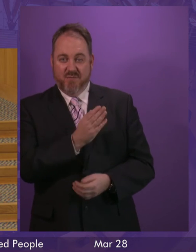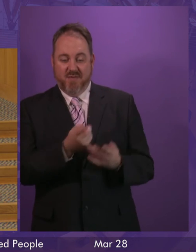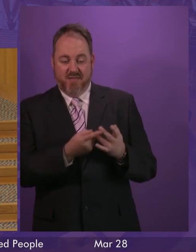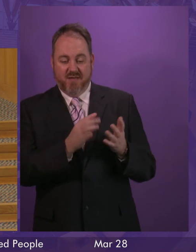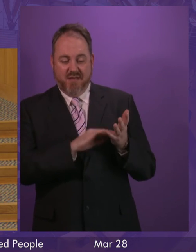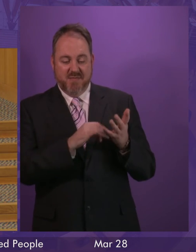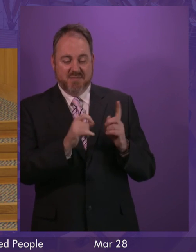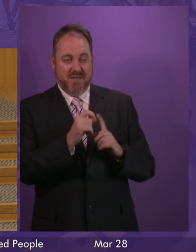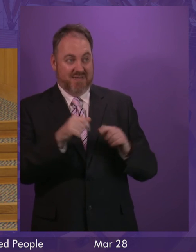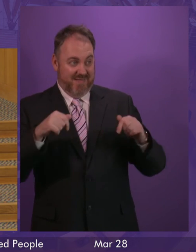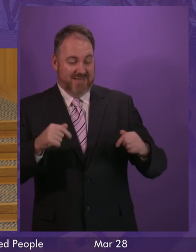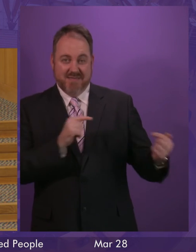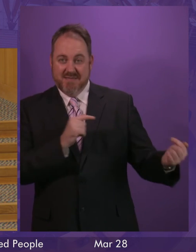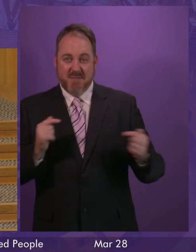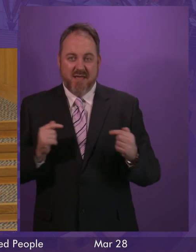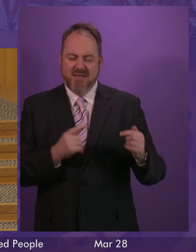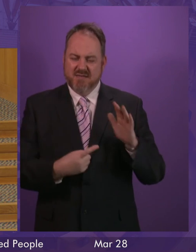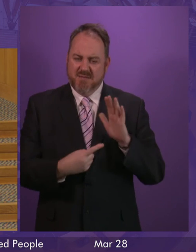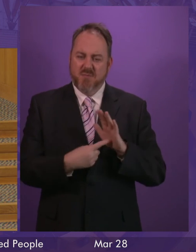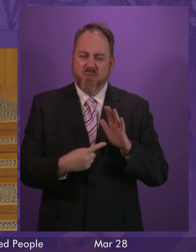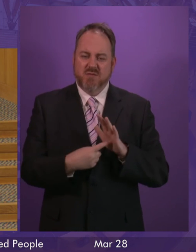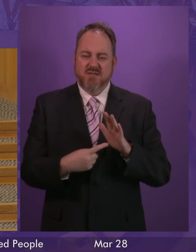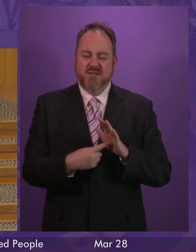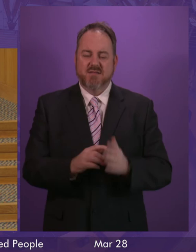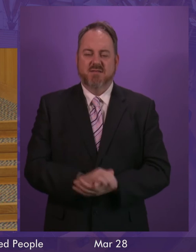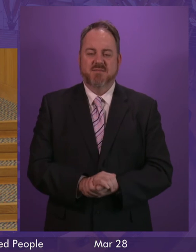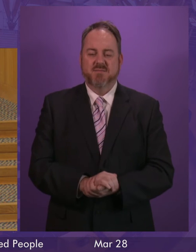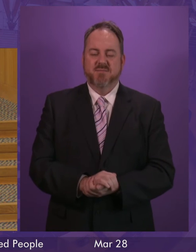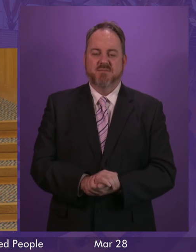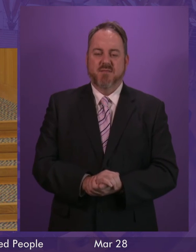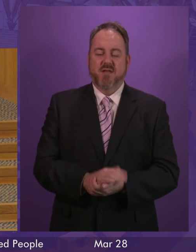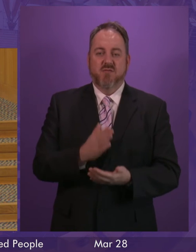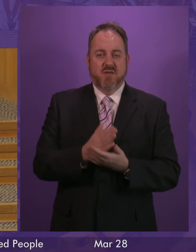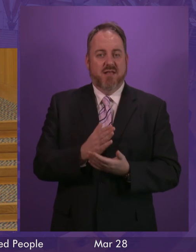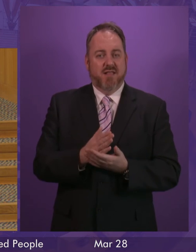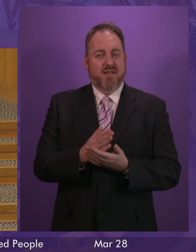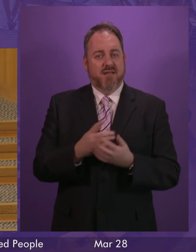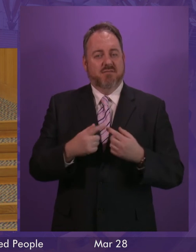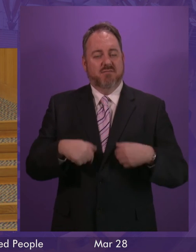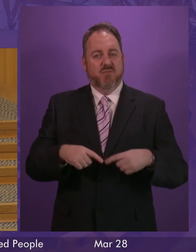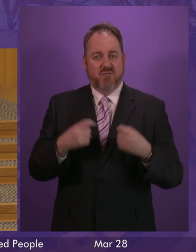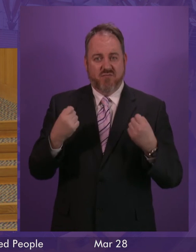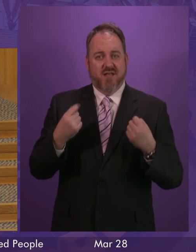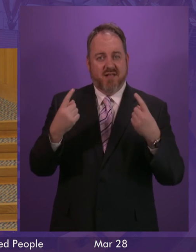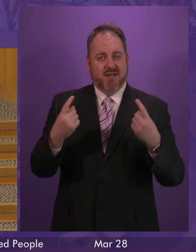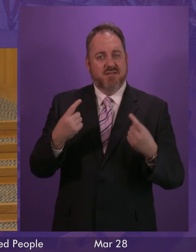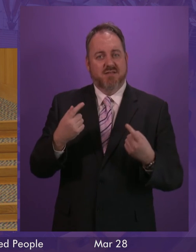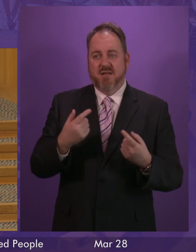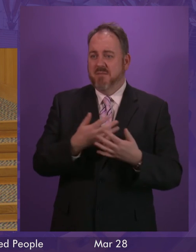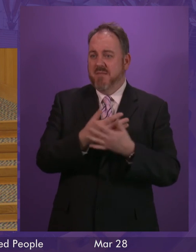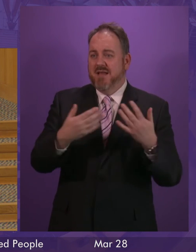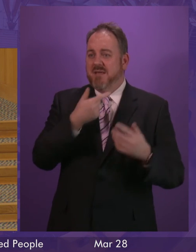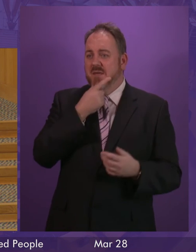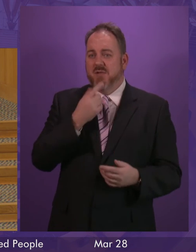important debate. You know, the fair value that we have seen, we've gone some way, but people just want a normal job,